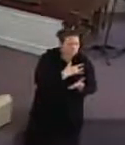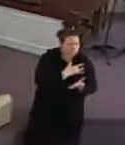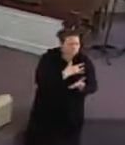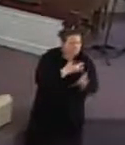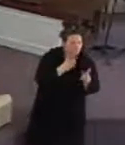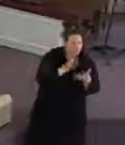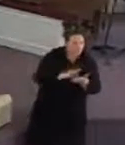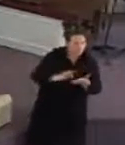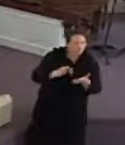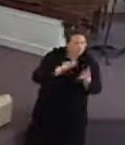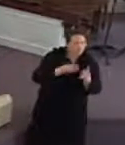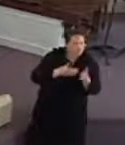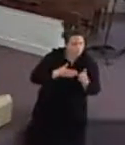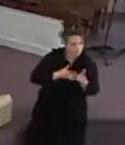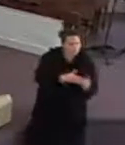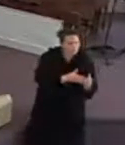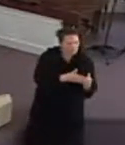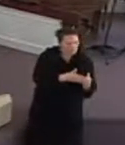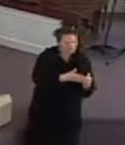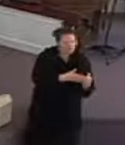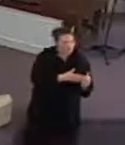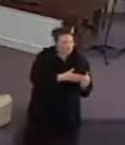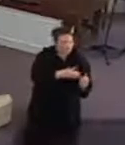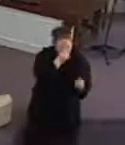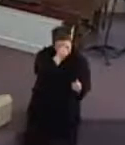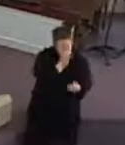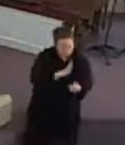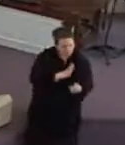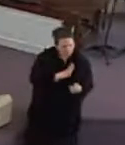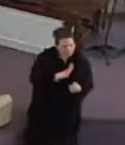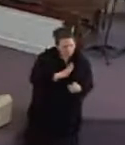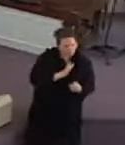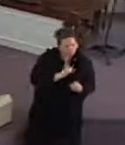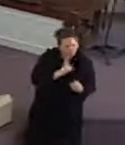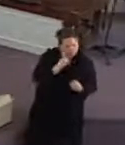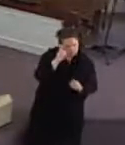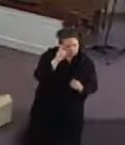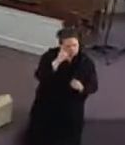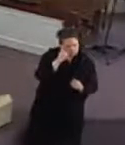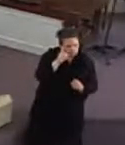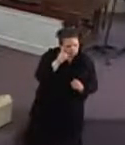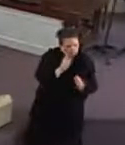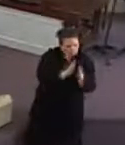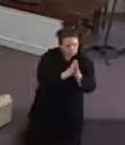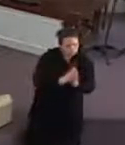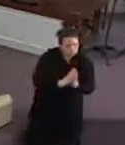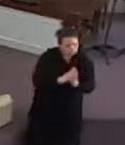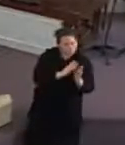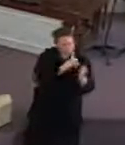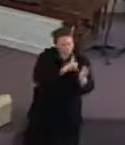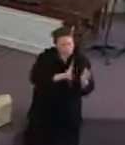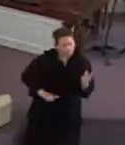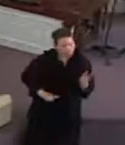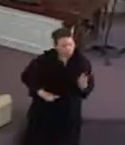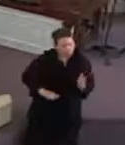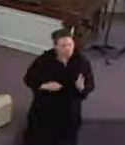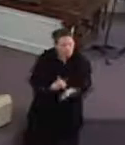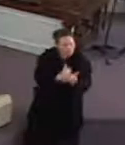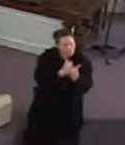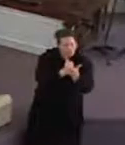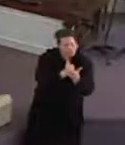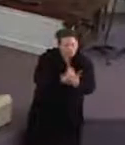lead and guide men to you. And we're inviting you, Lord, in this house right now, Lord, God, to work in our lives. And God, let those walls